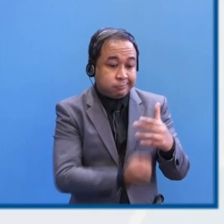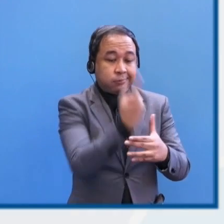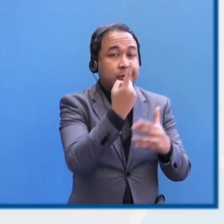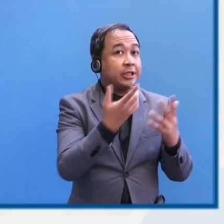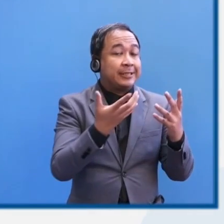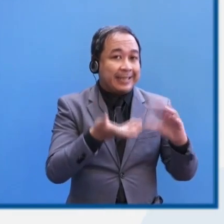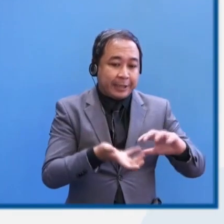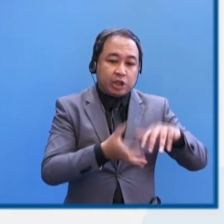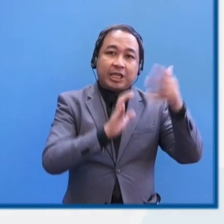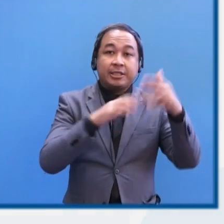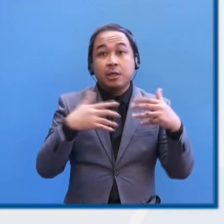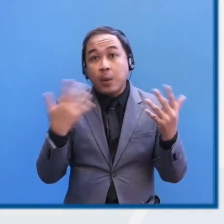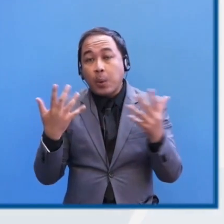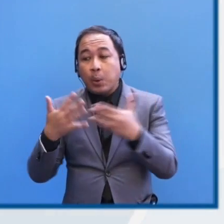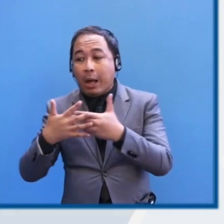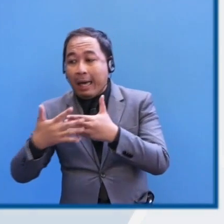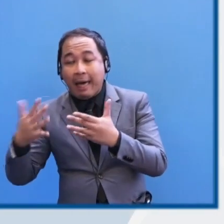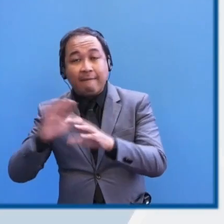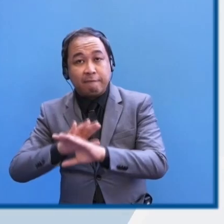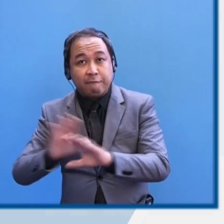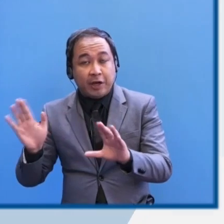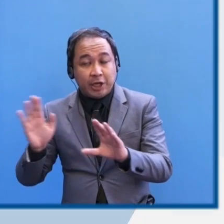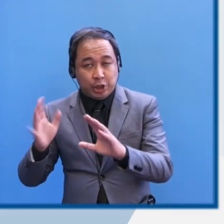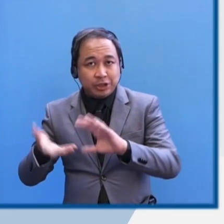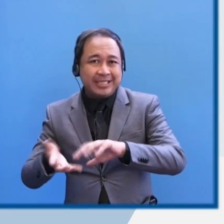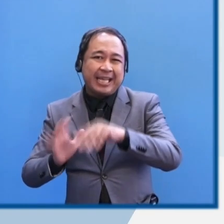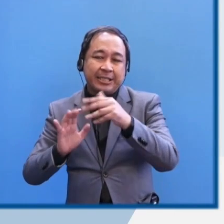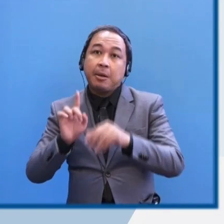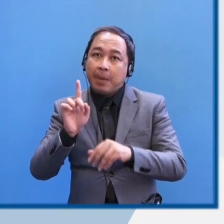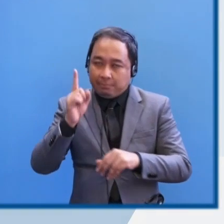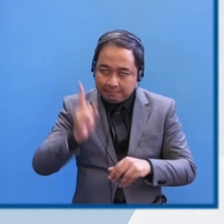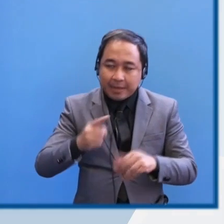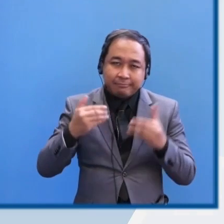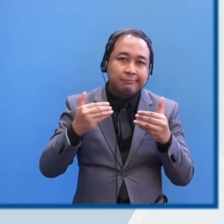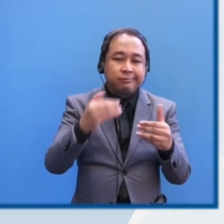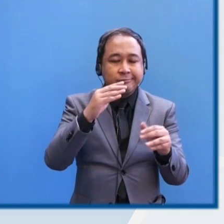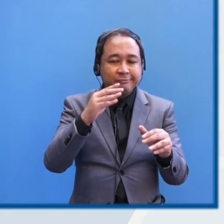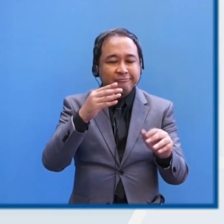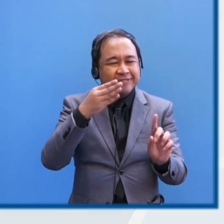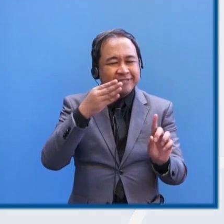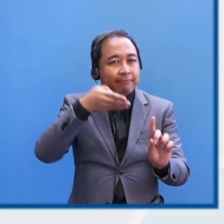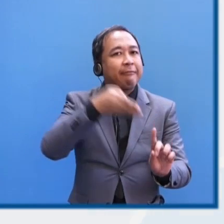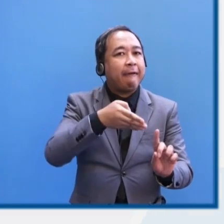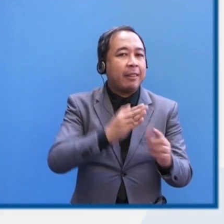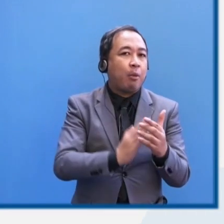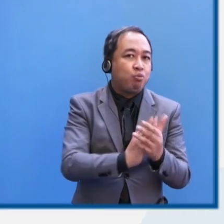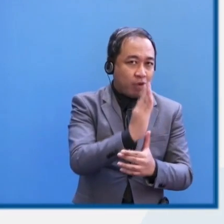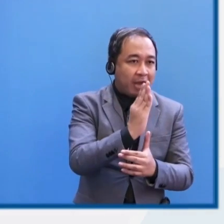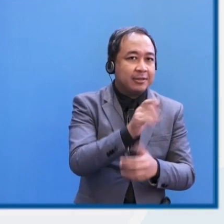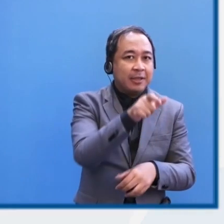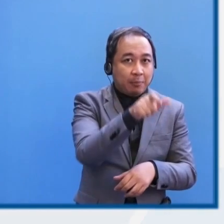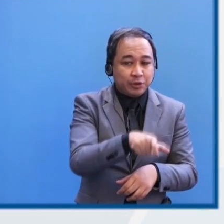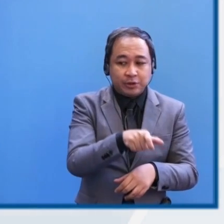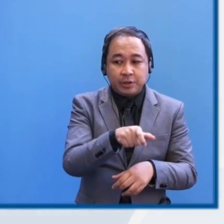not be a barrier. If there is a barrier, then perhaps there is a need to invest in creating that opportunity for